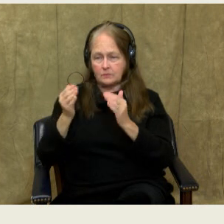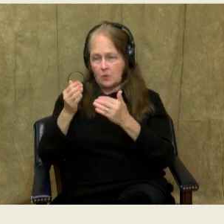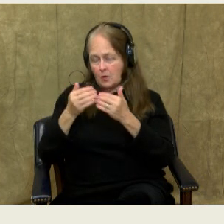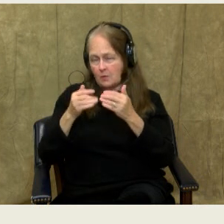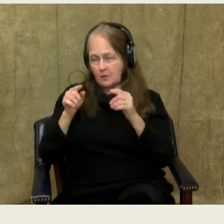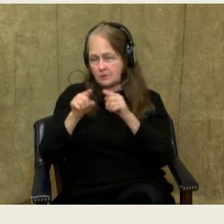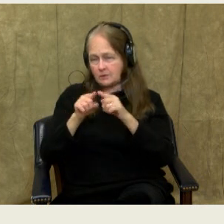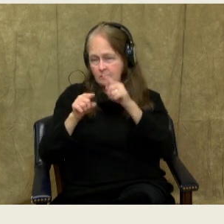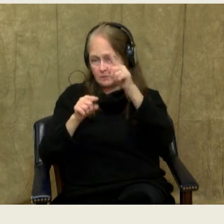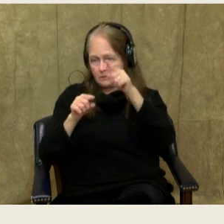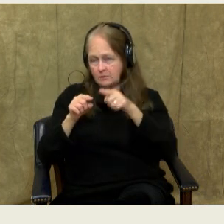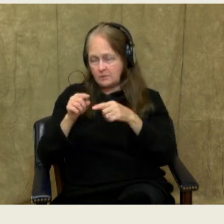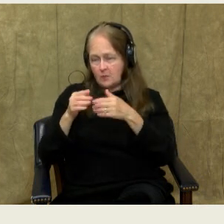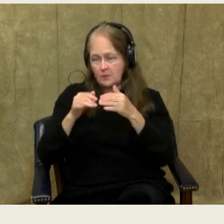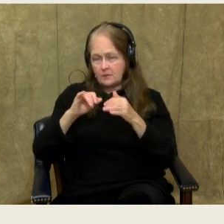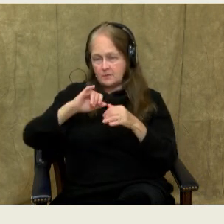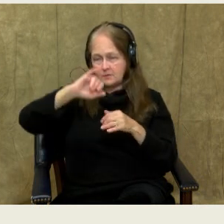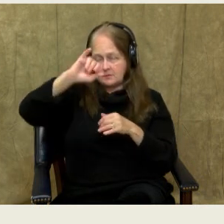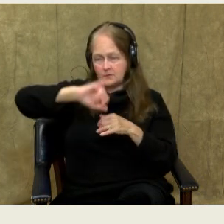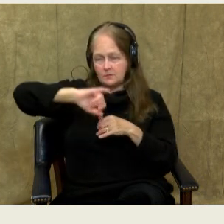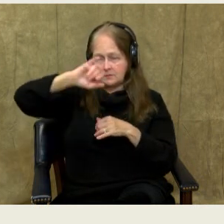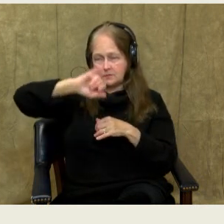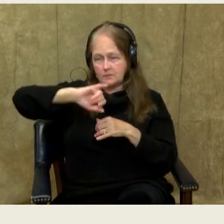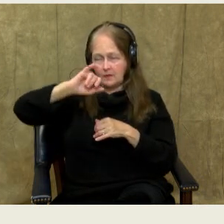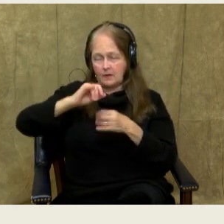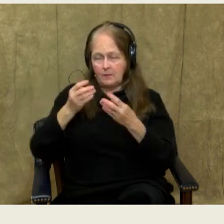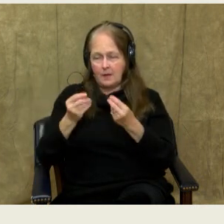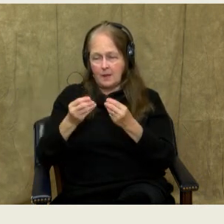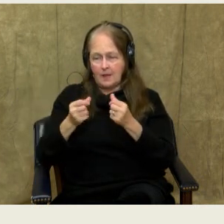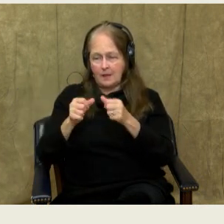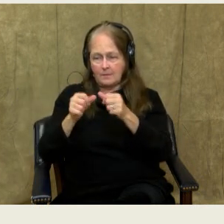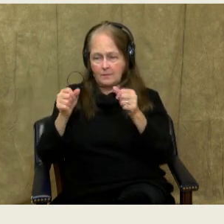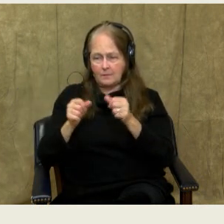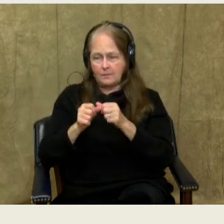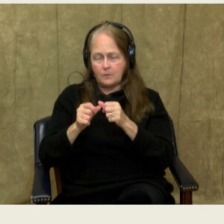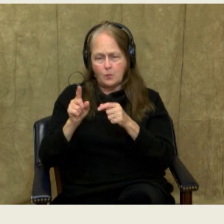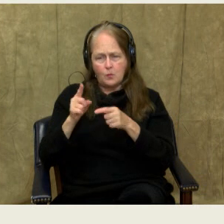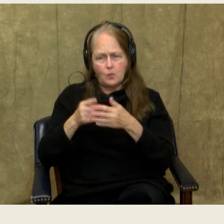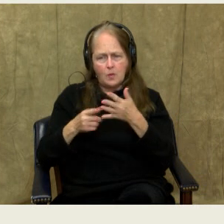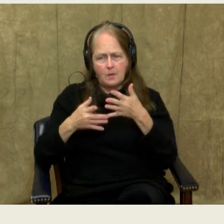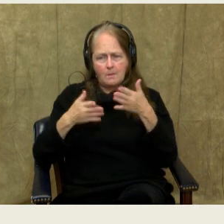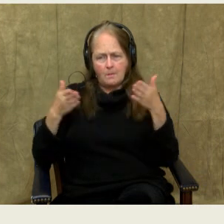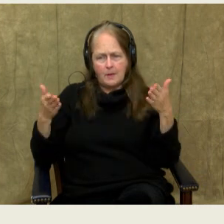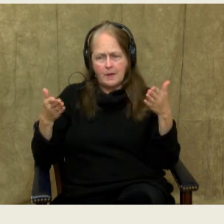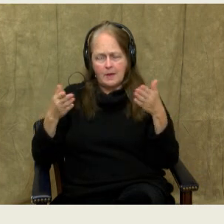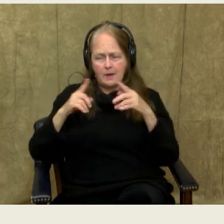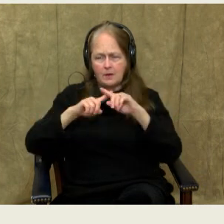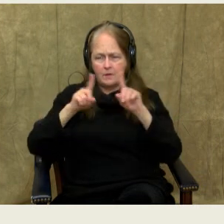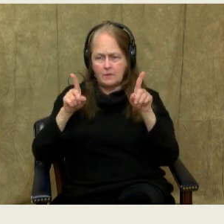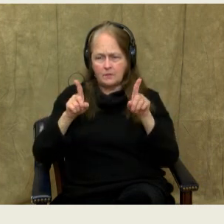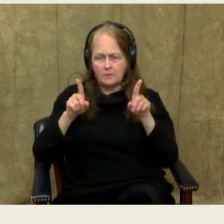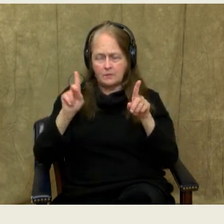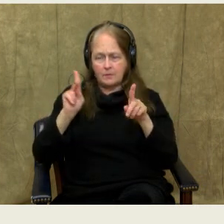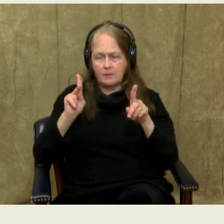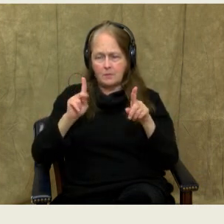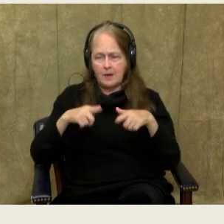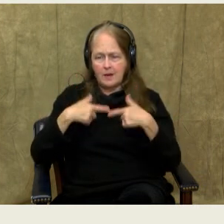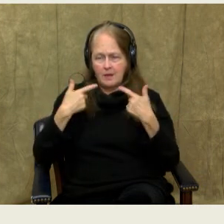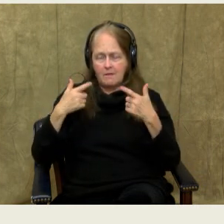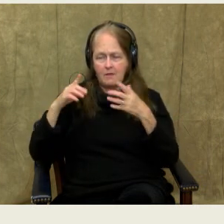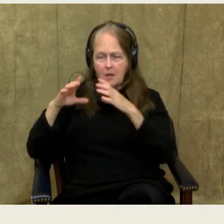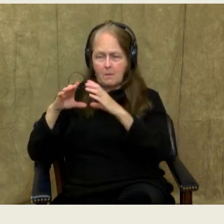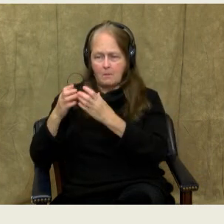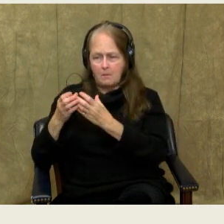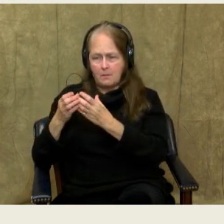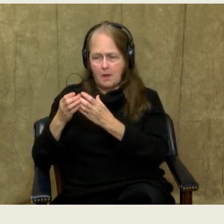similar, right? They have about the same land area. So what's the big story here? The big difference is their population. With the